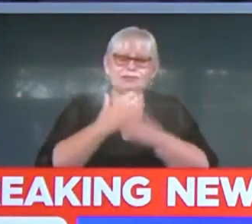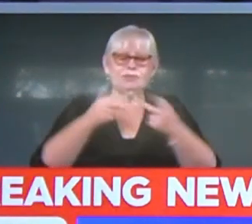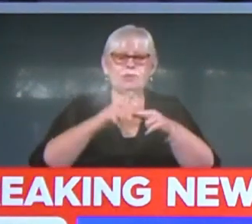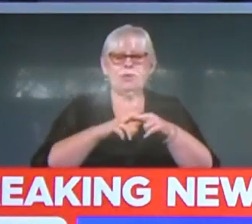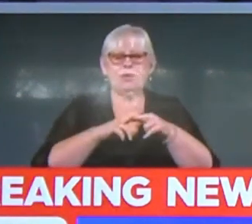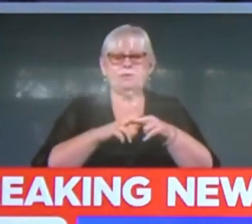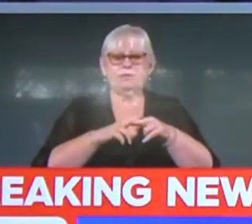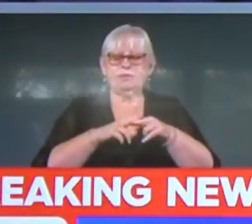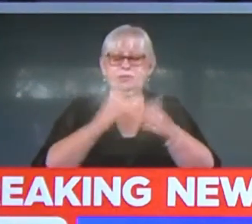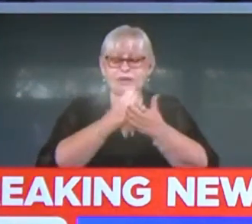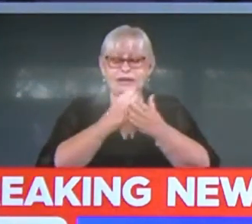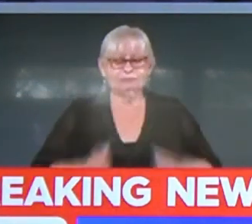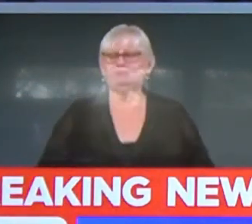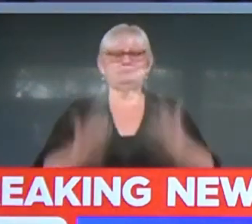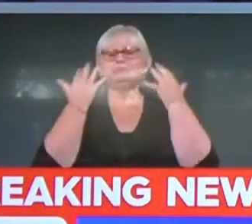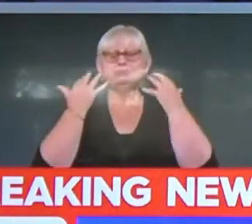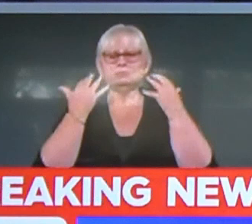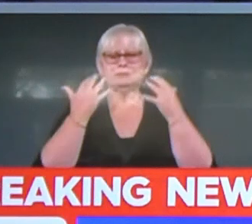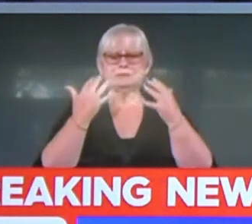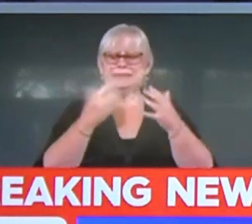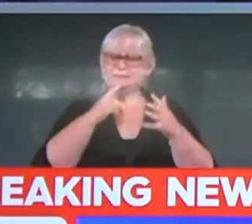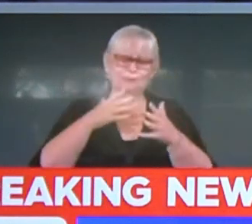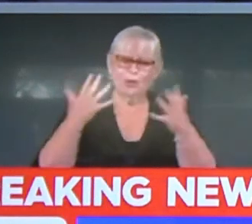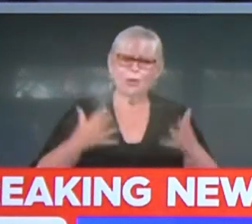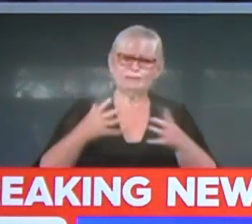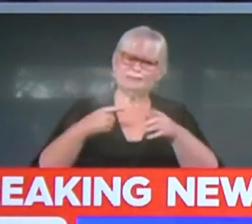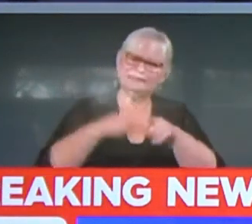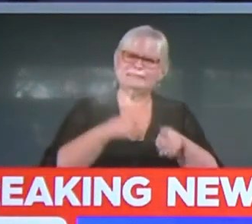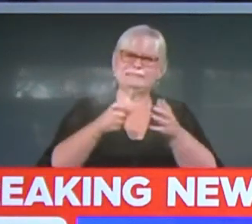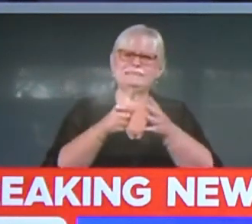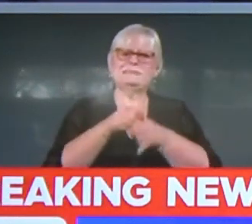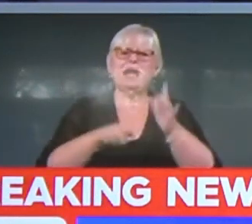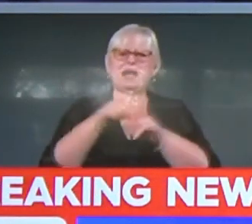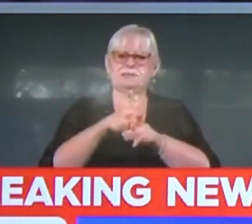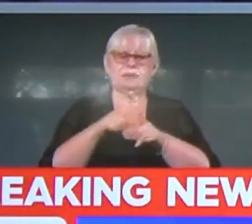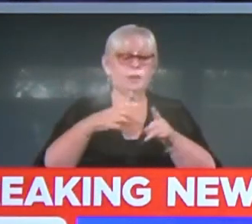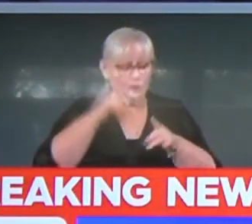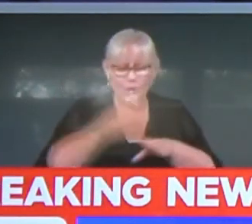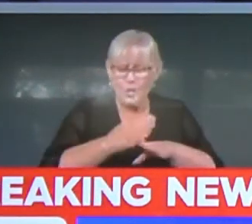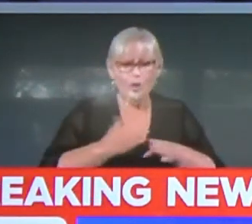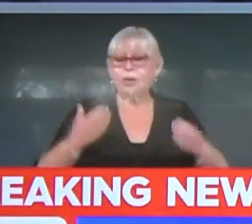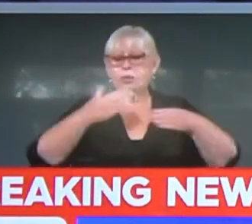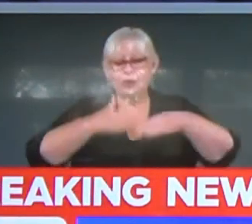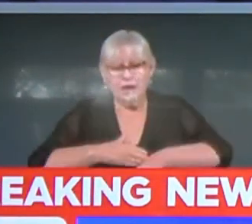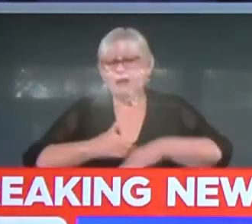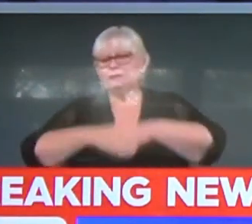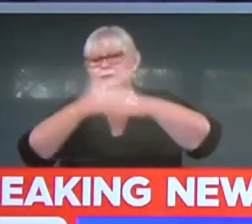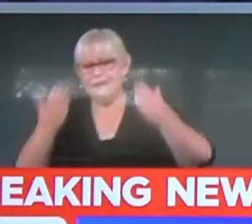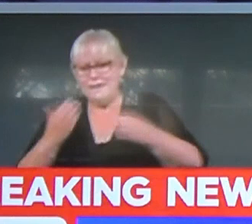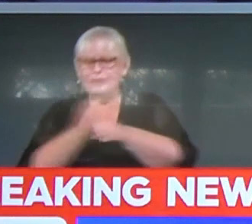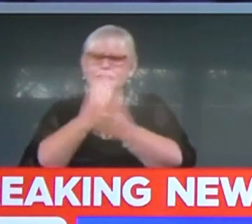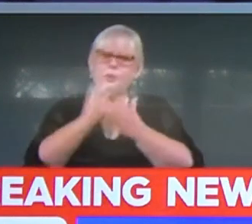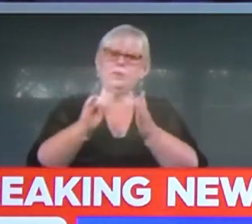extraordinary and overwhelming demand. And we will work night and day to ensure that we can get more capacity into these